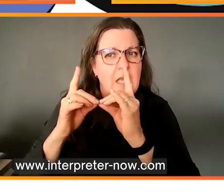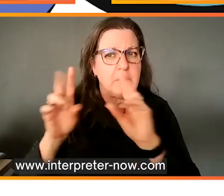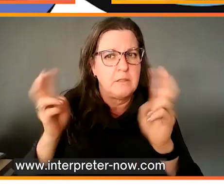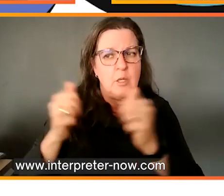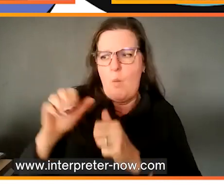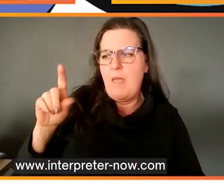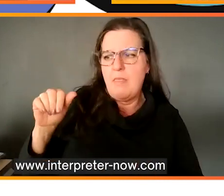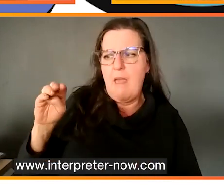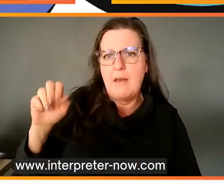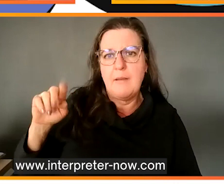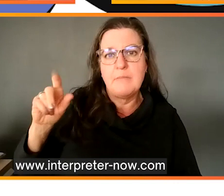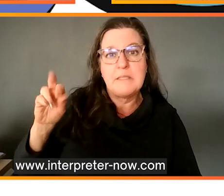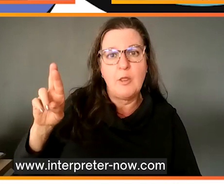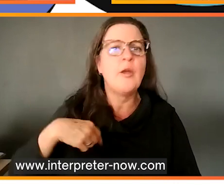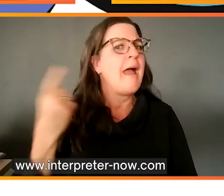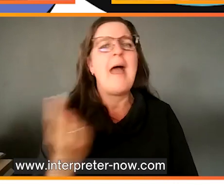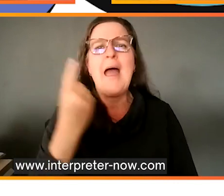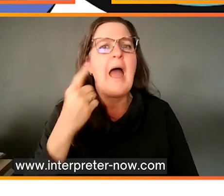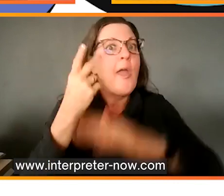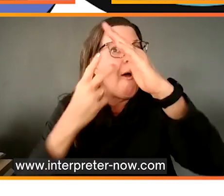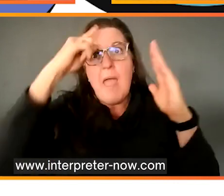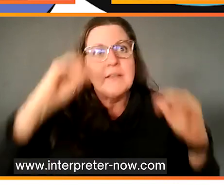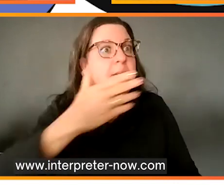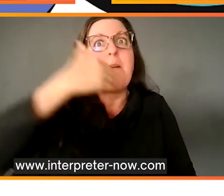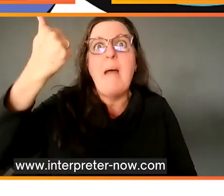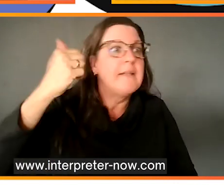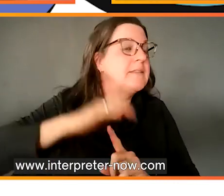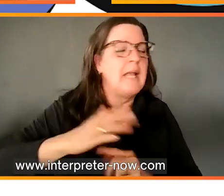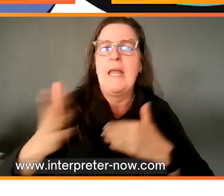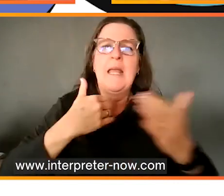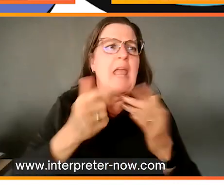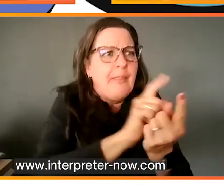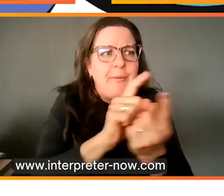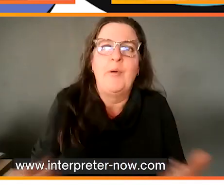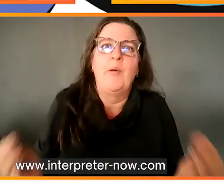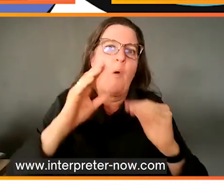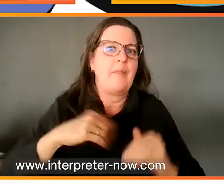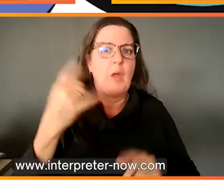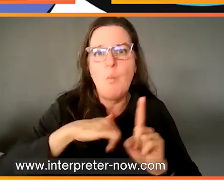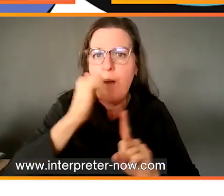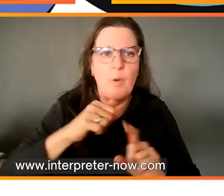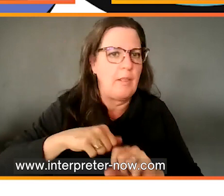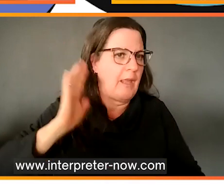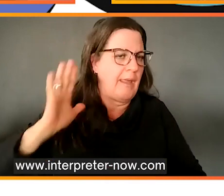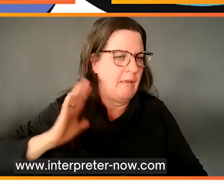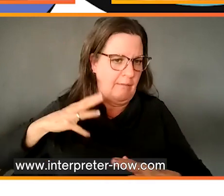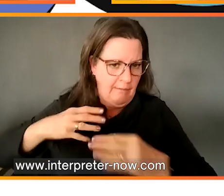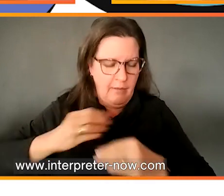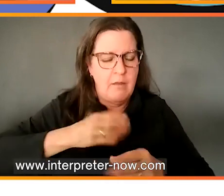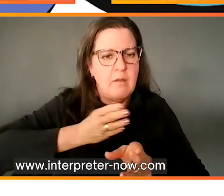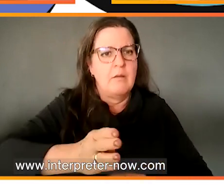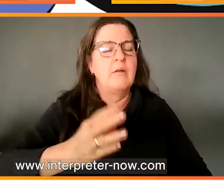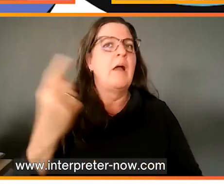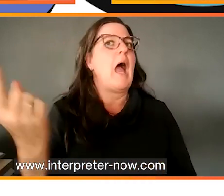thought it was going to turn out differently. And therefore, I never was prepared. And